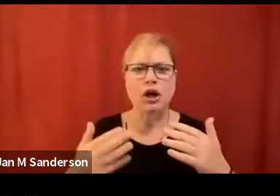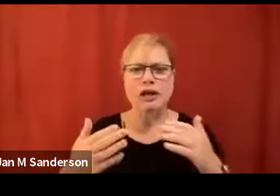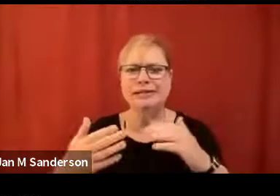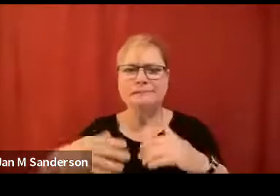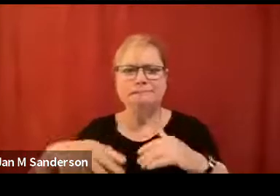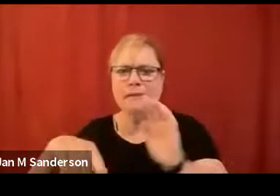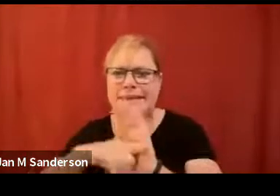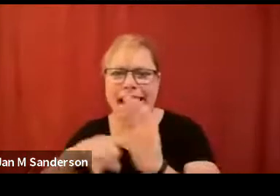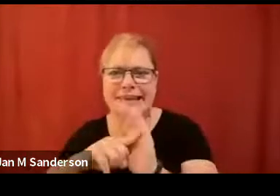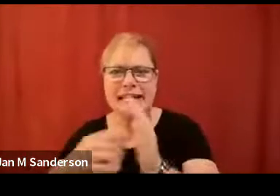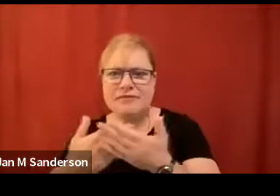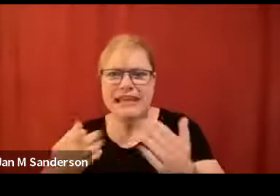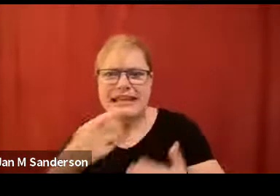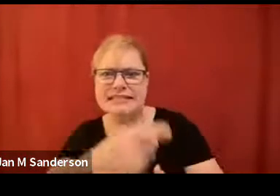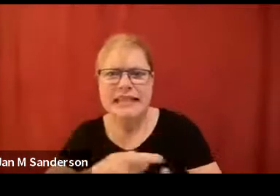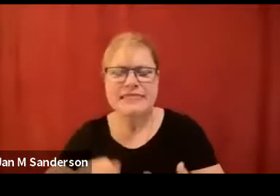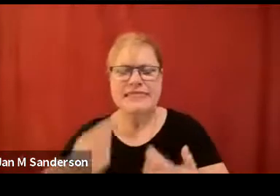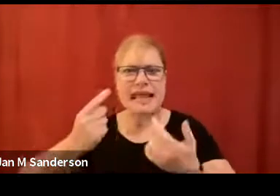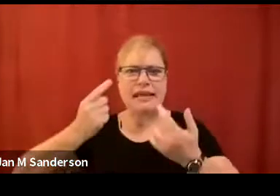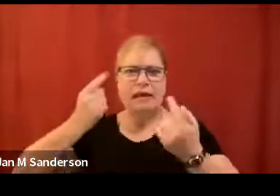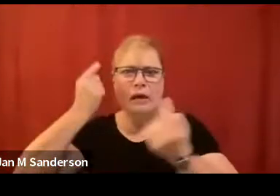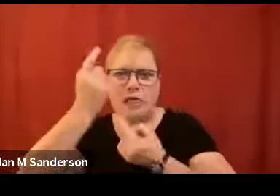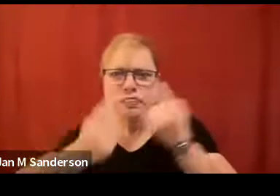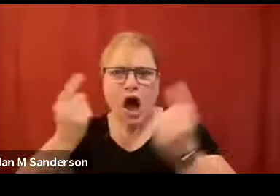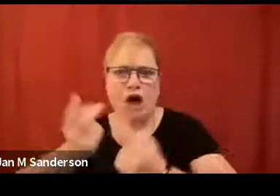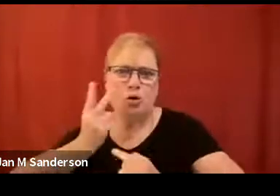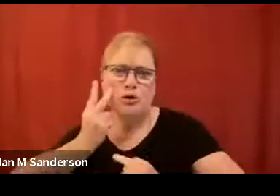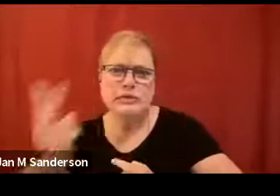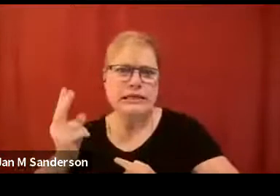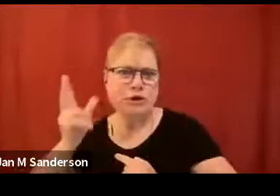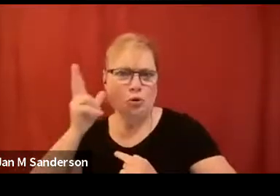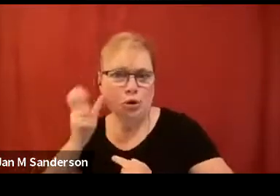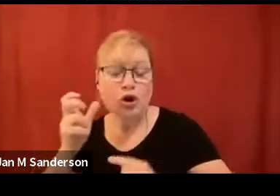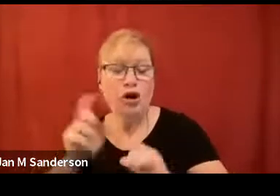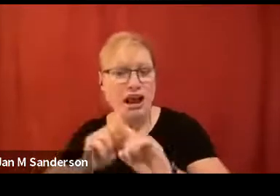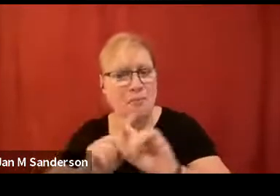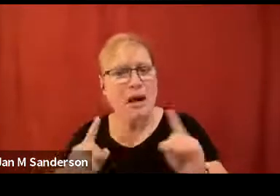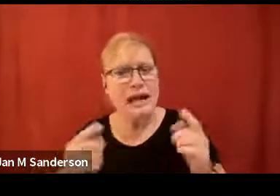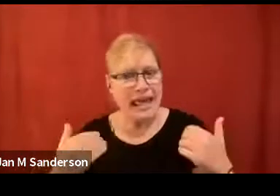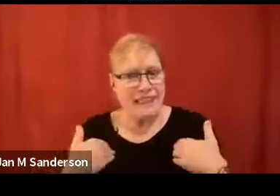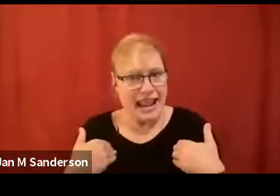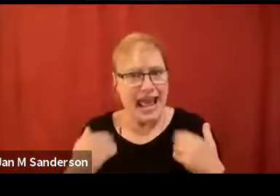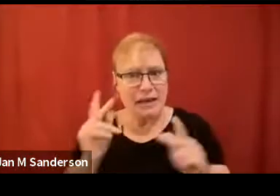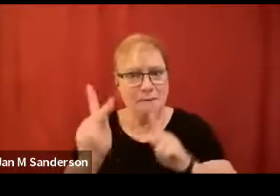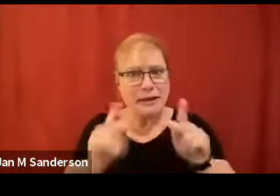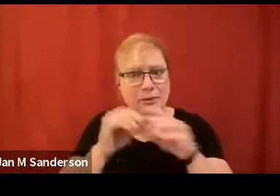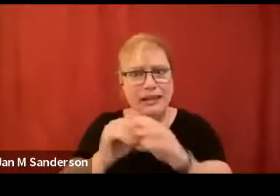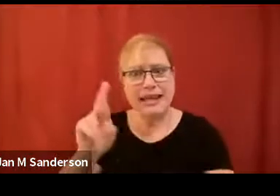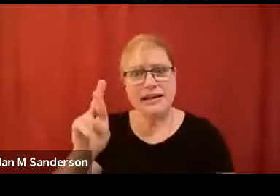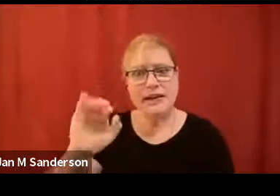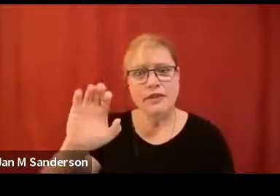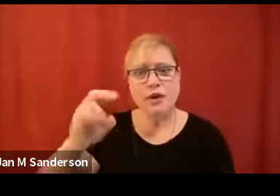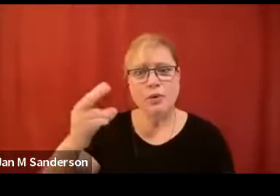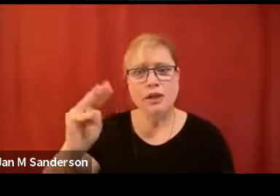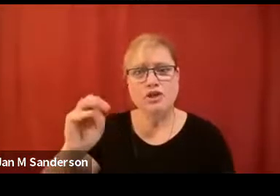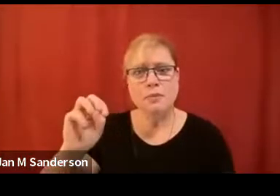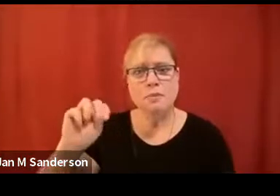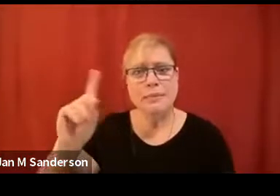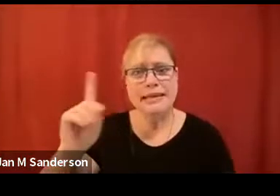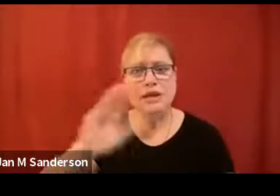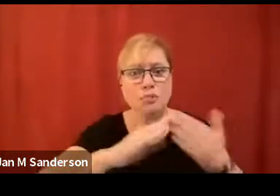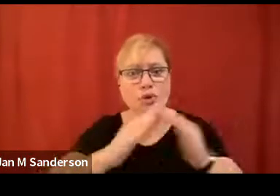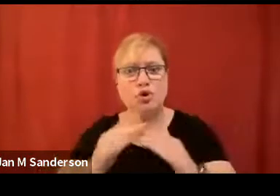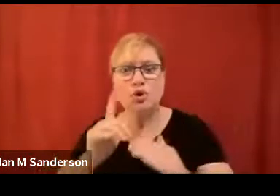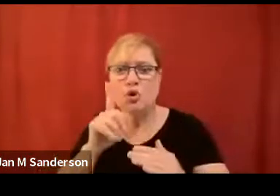they, thought, they really did have people in the Richmond community who cared about them. And I